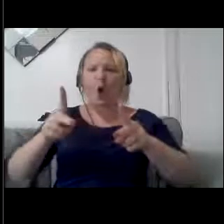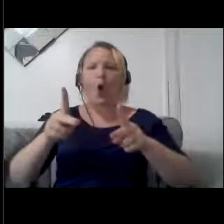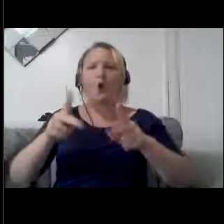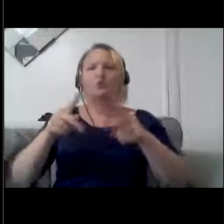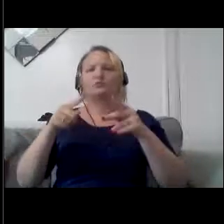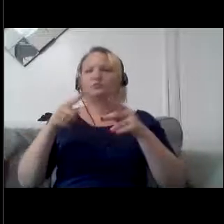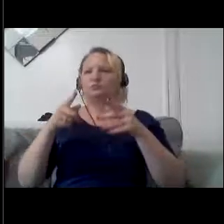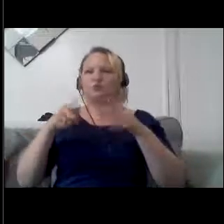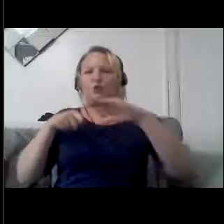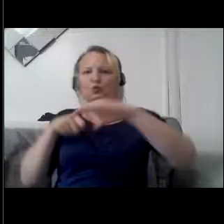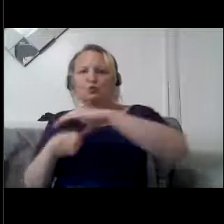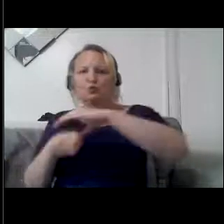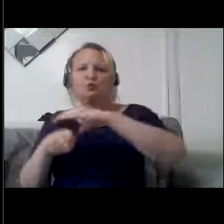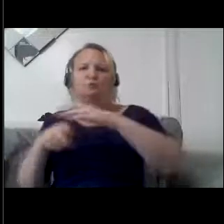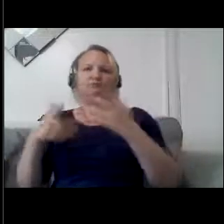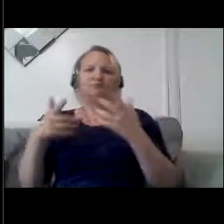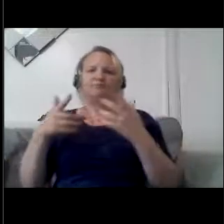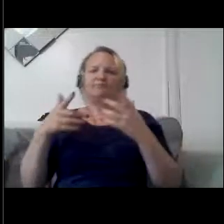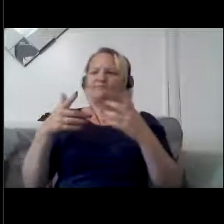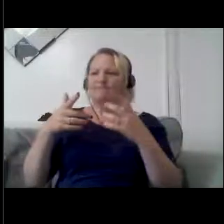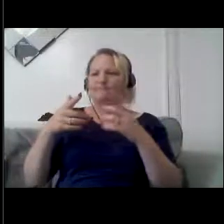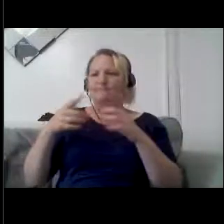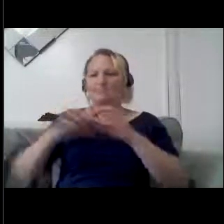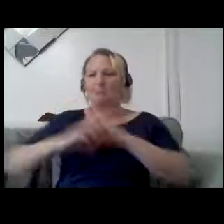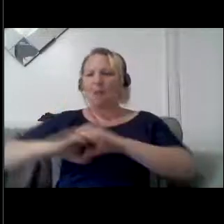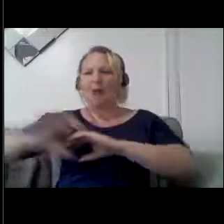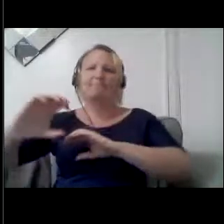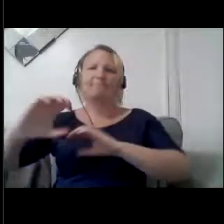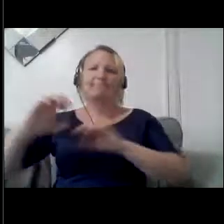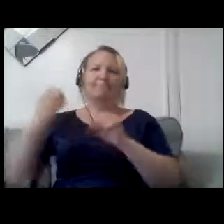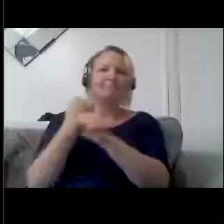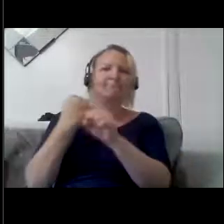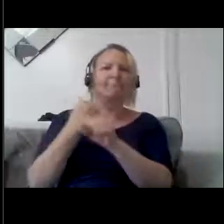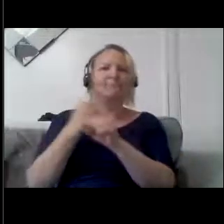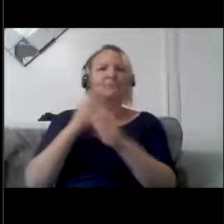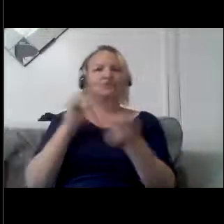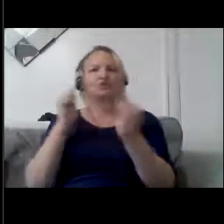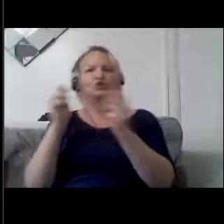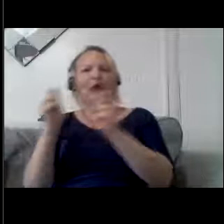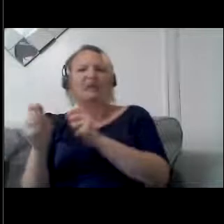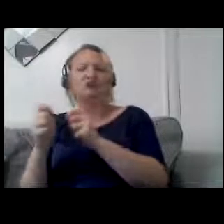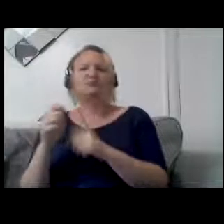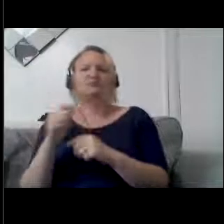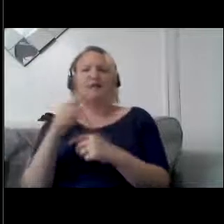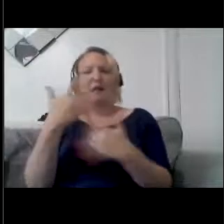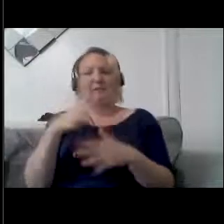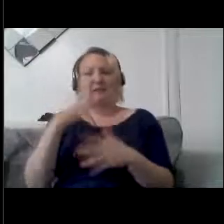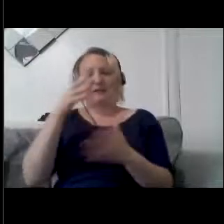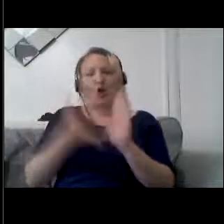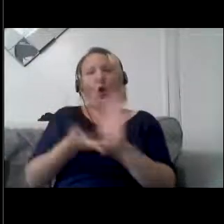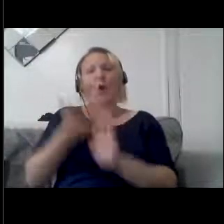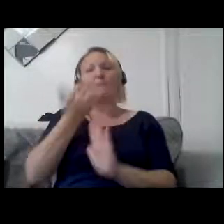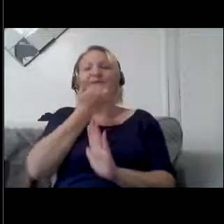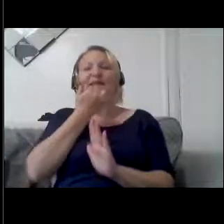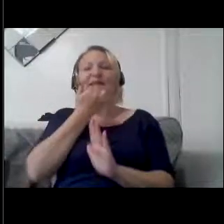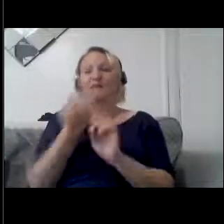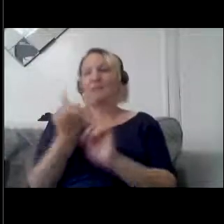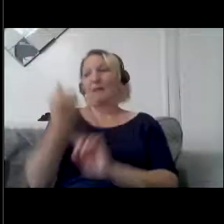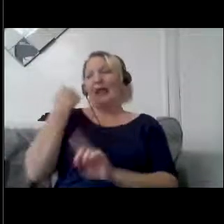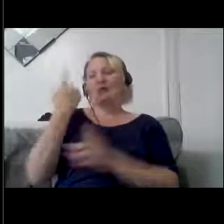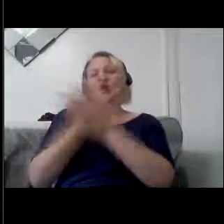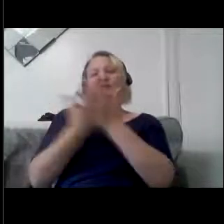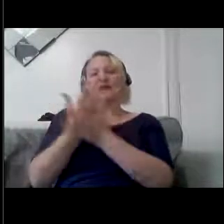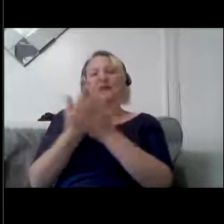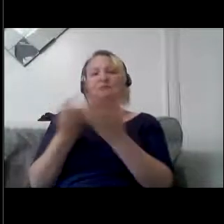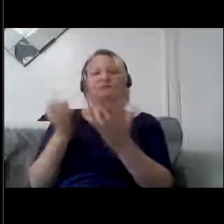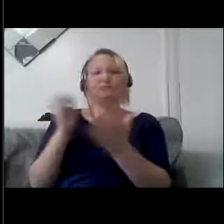environmental design, and the green infrastructure. It also includes changes we've made since the last consultation. It includes some updates